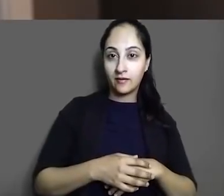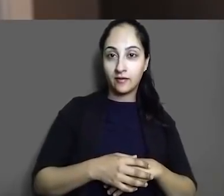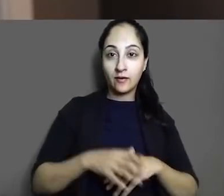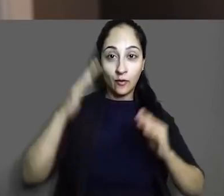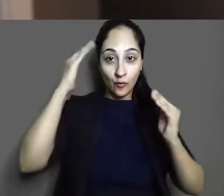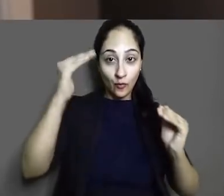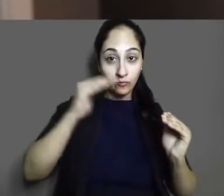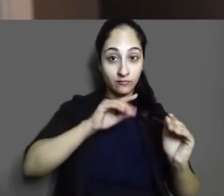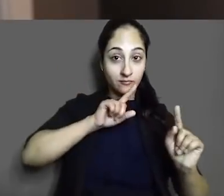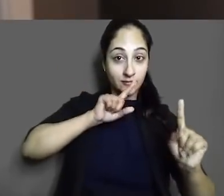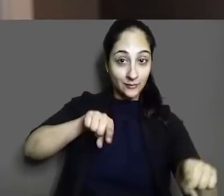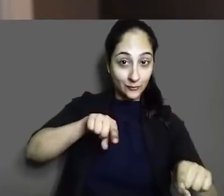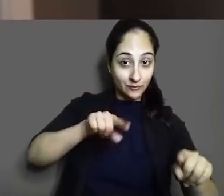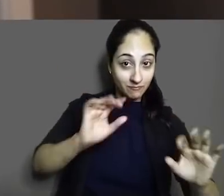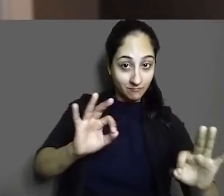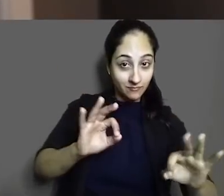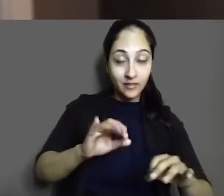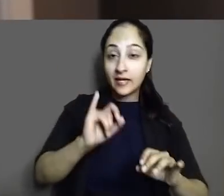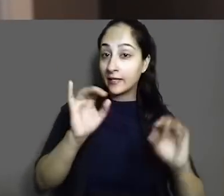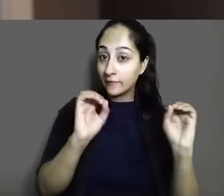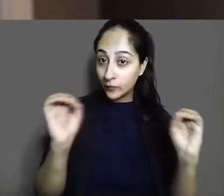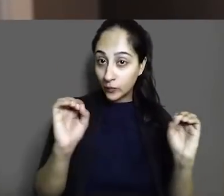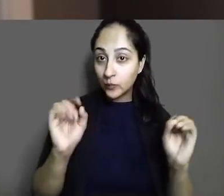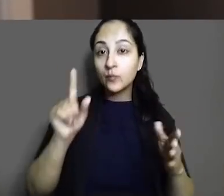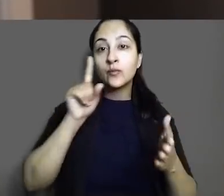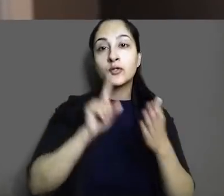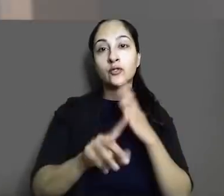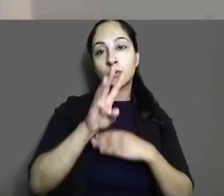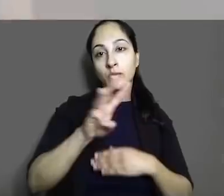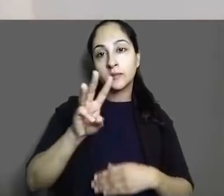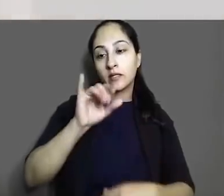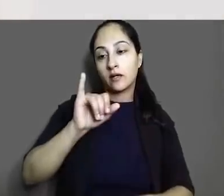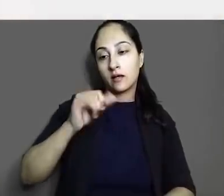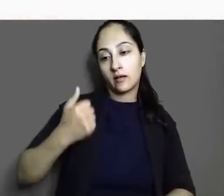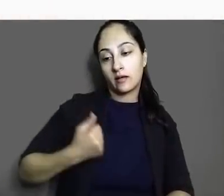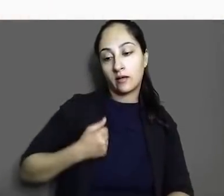you got your question answered. And if you didn't, you can always check out